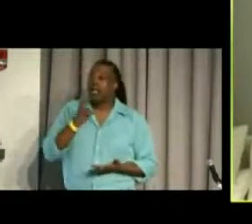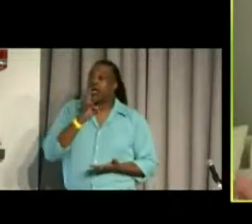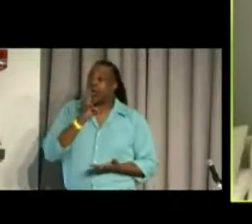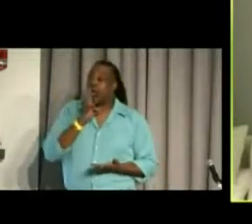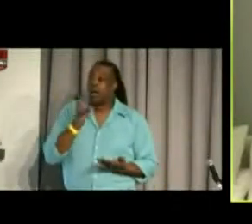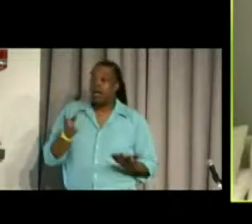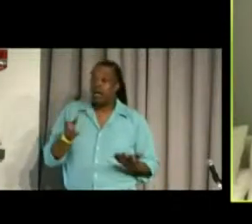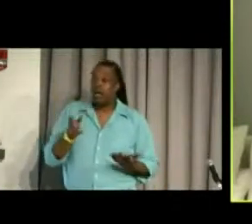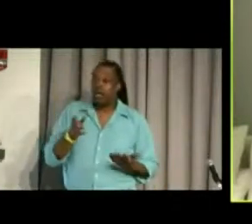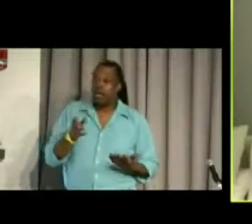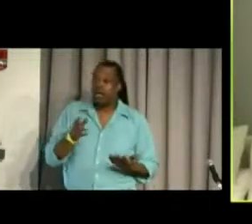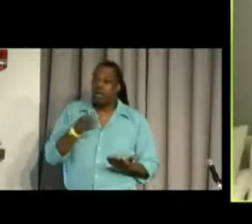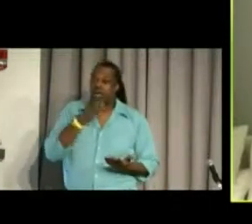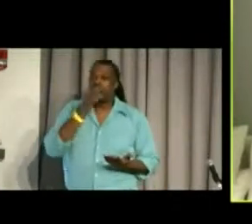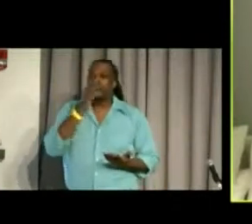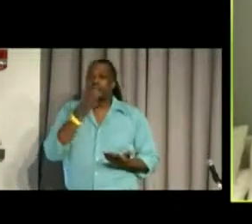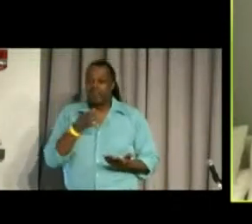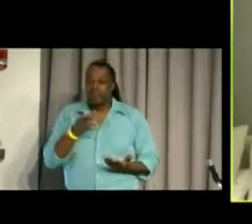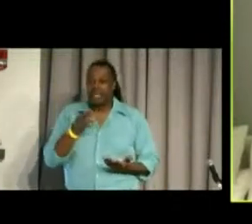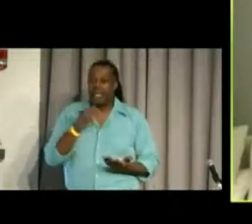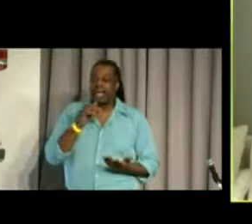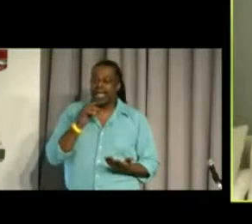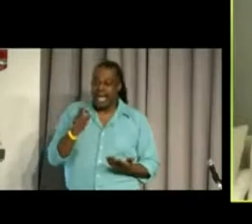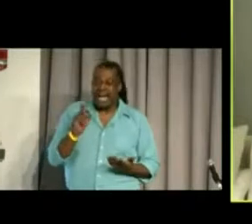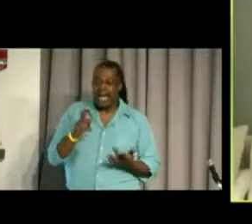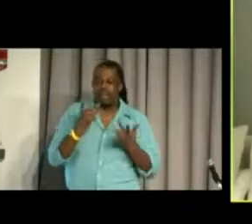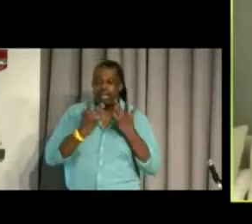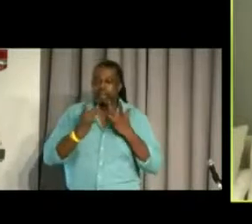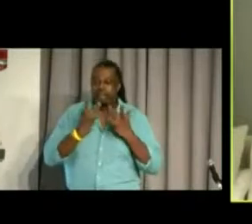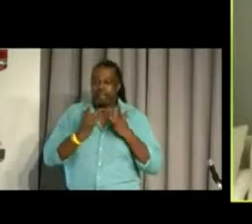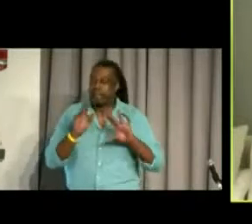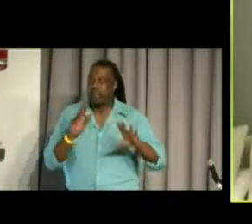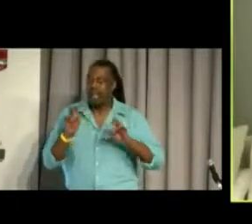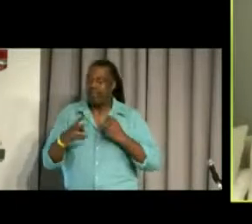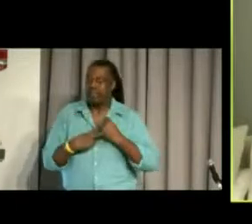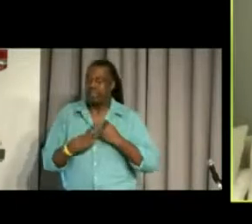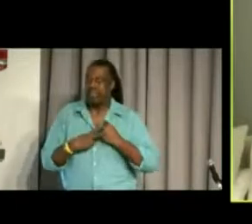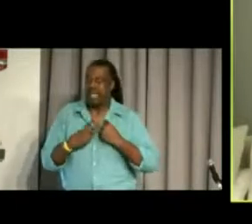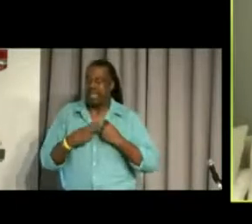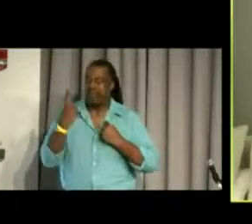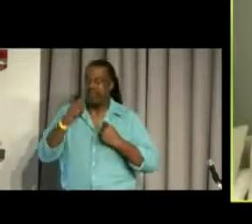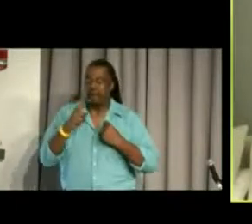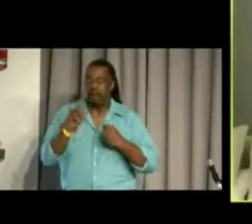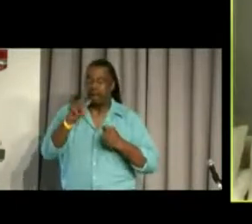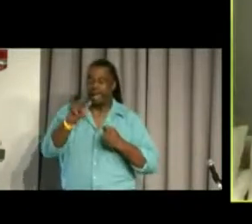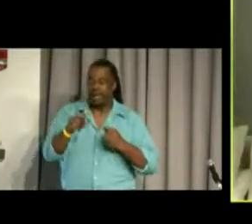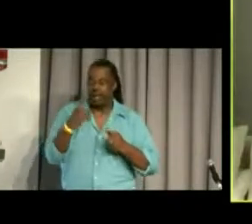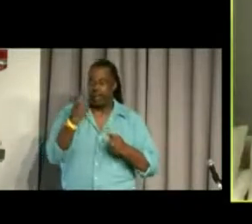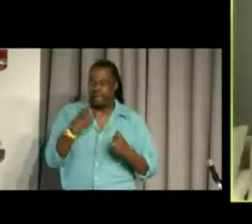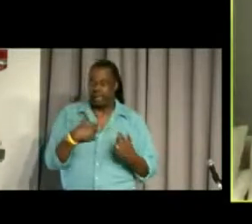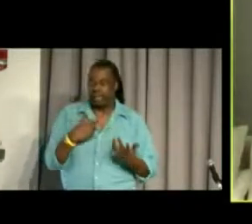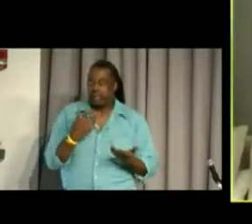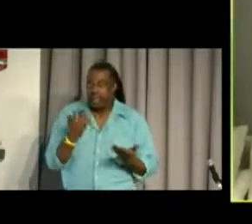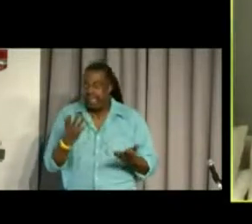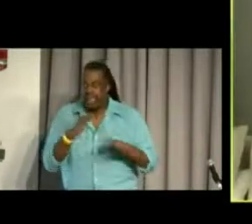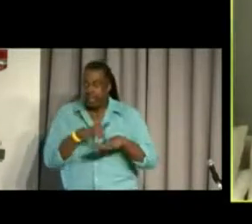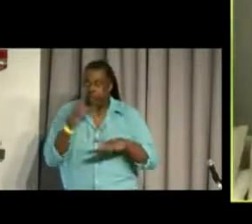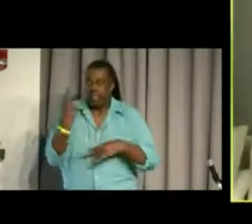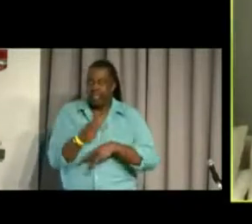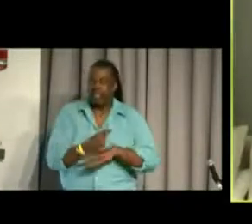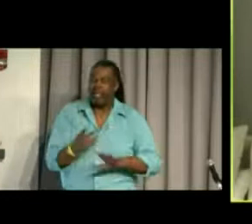a glass or take a sip of water and not have to ration it throughout the day because you don't know when you're going to get your next